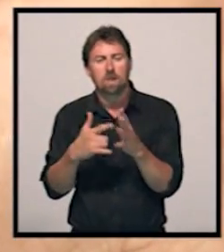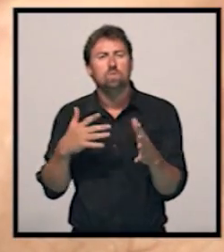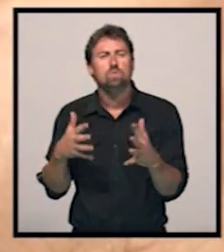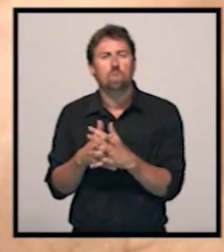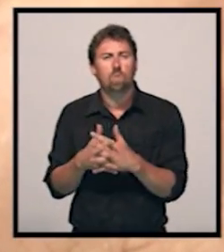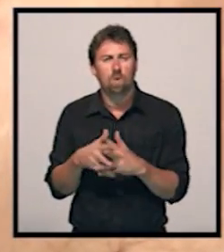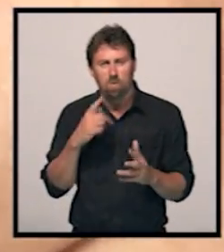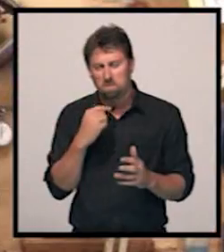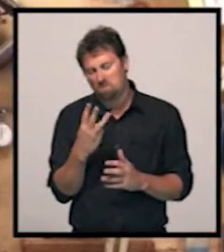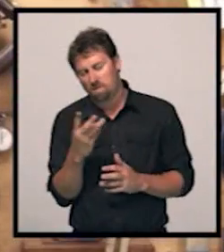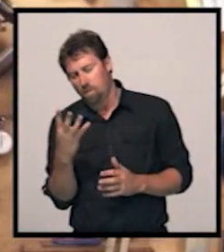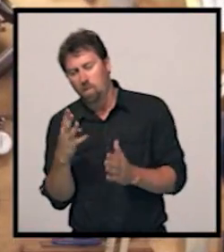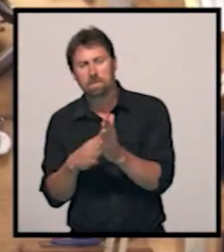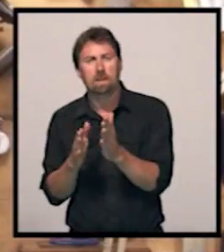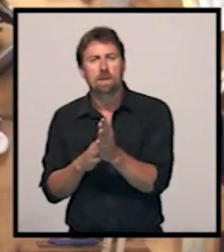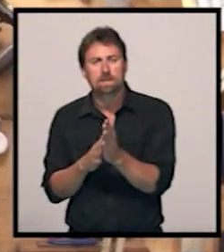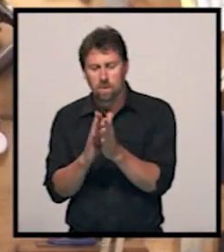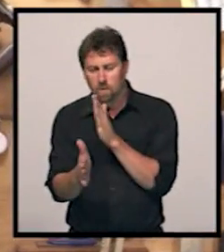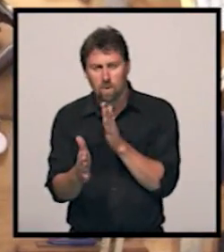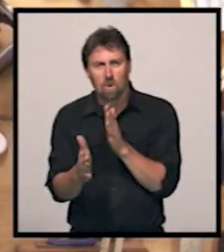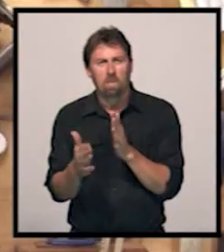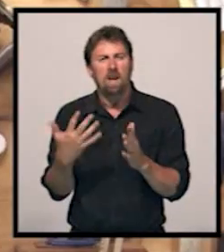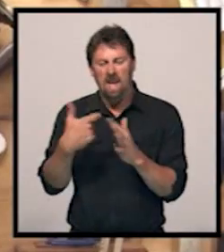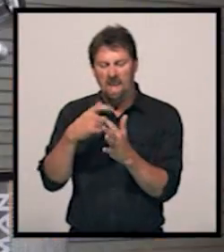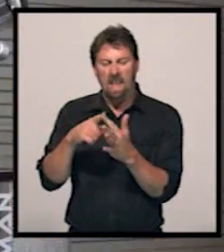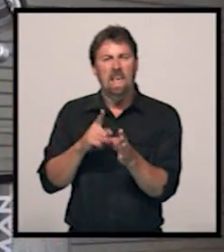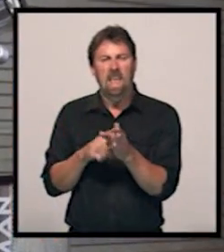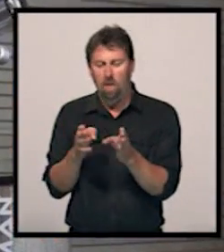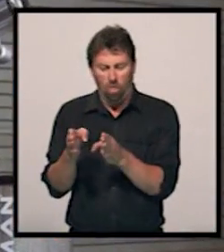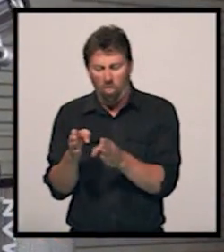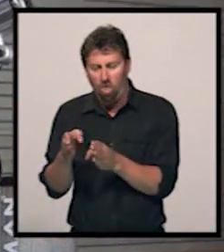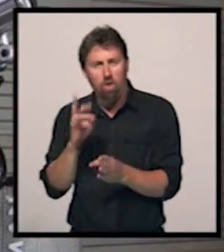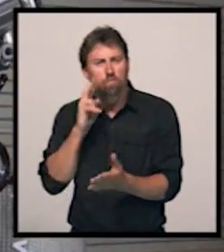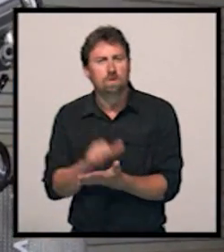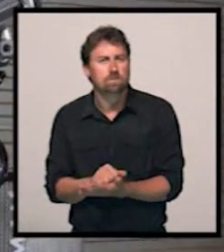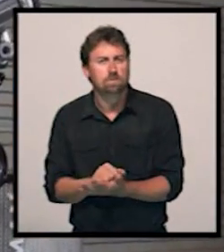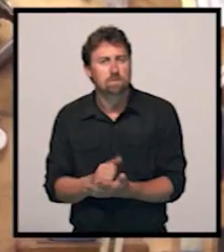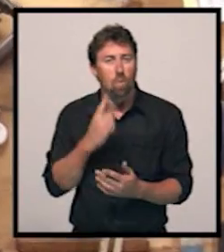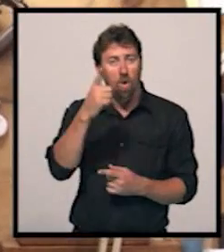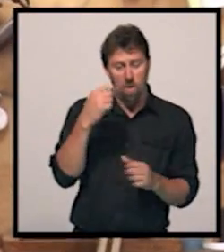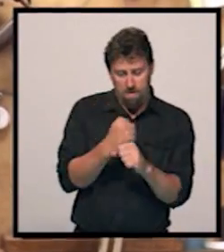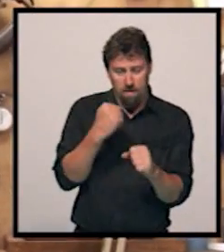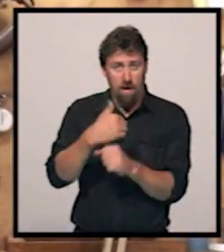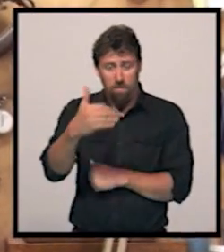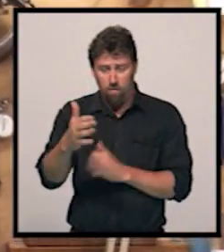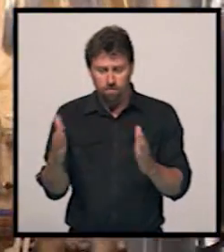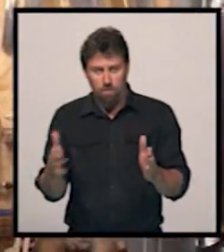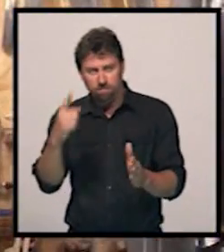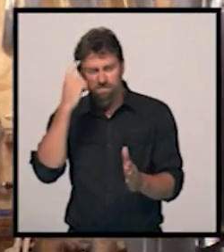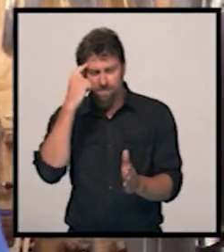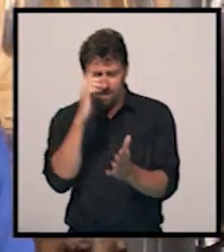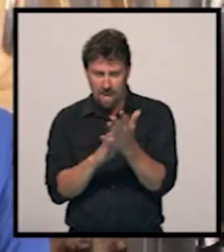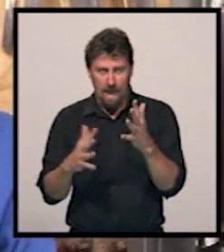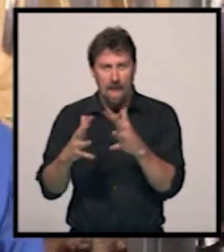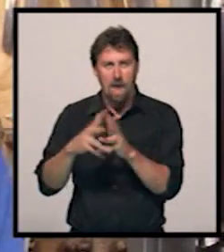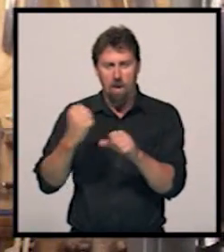to 4 mil kerf there, which is going to knock the balance of the keys out. So be mindful when you're designing the box how you're going to take the lid off. As I